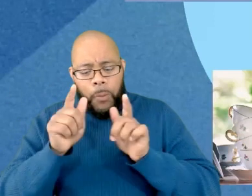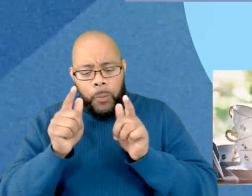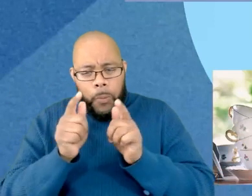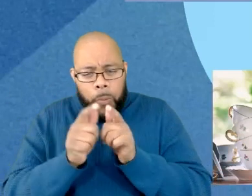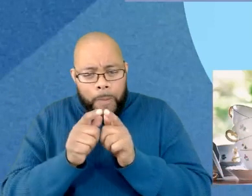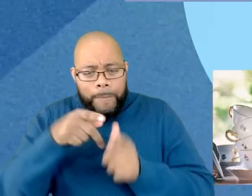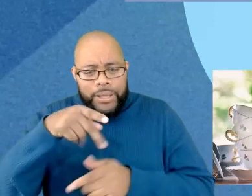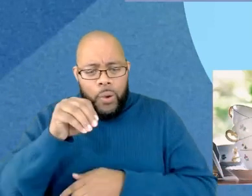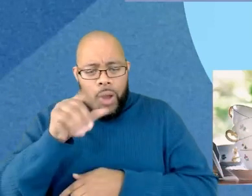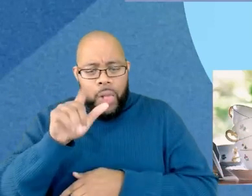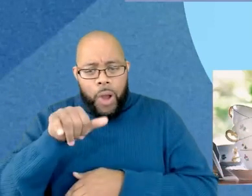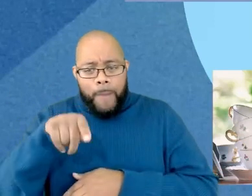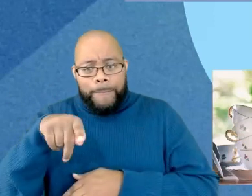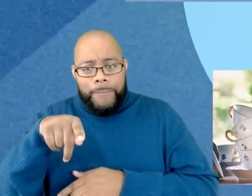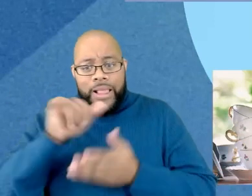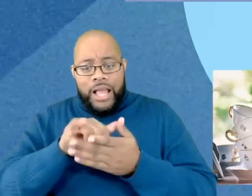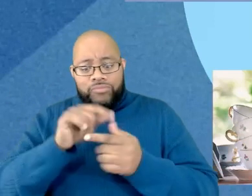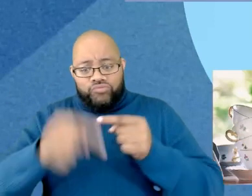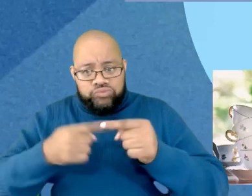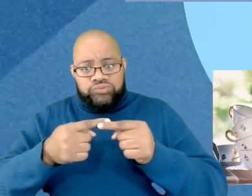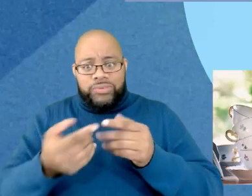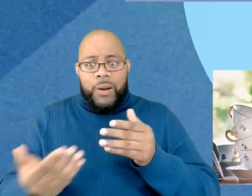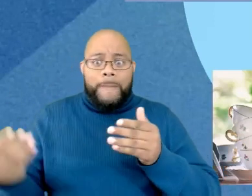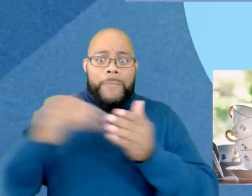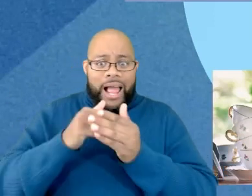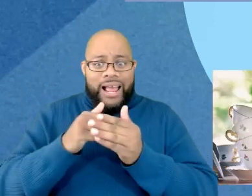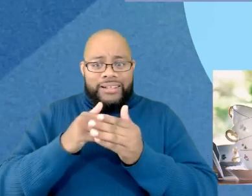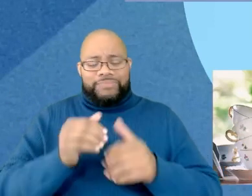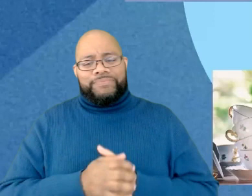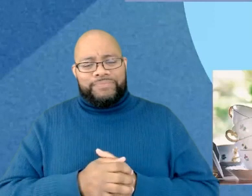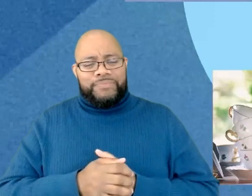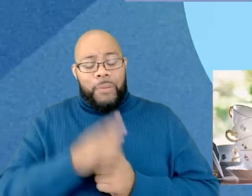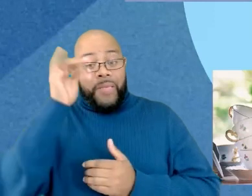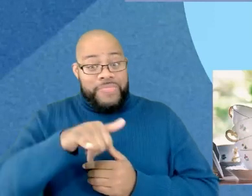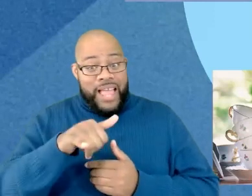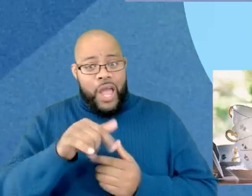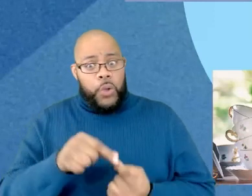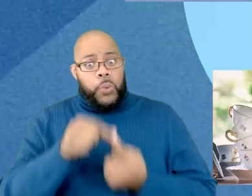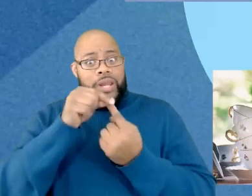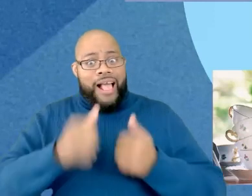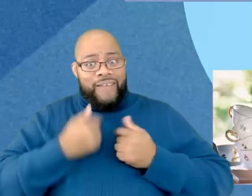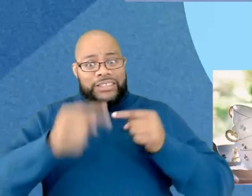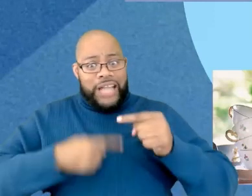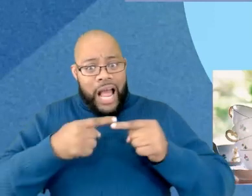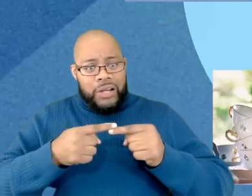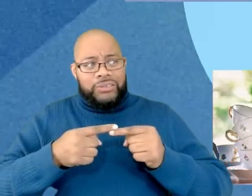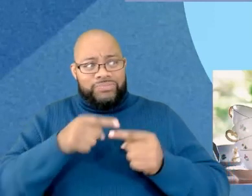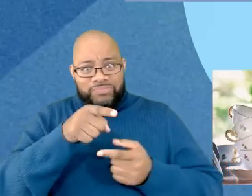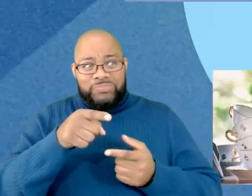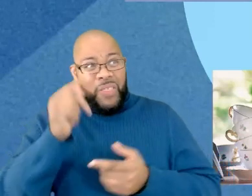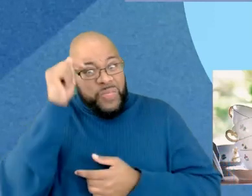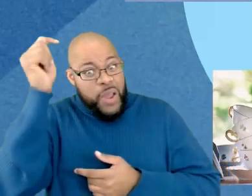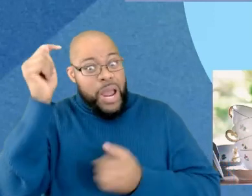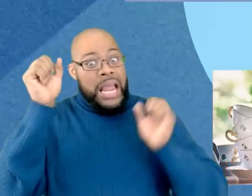into a polyp and restart the whole process from there. Because of this unique life cycle, the immortal jellyfish